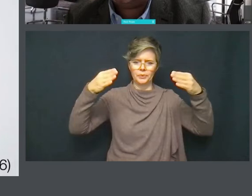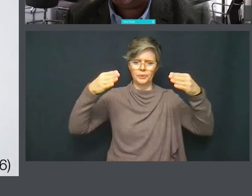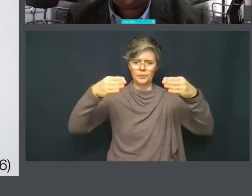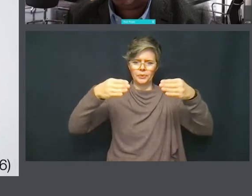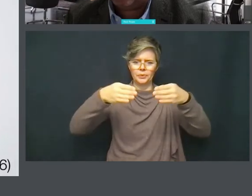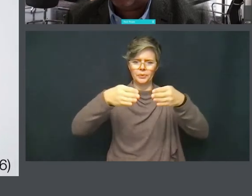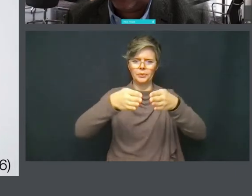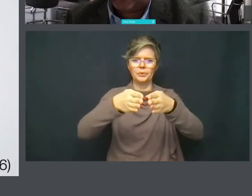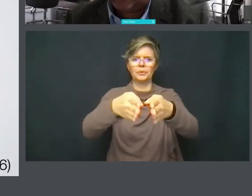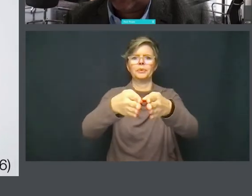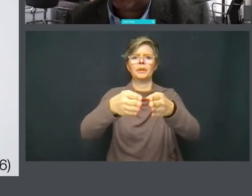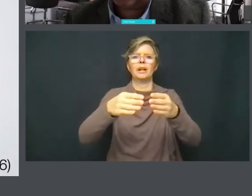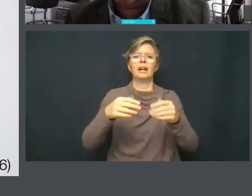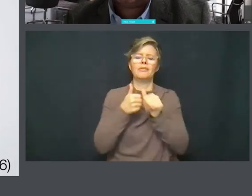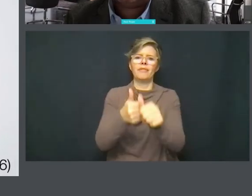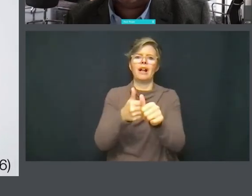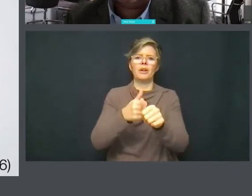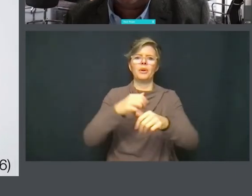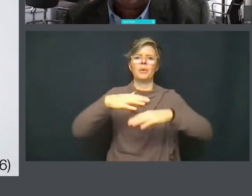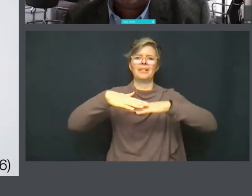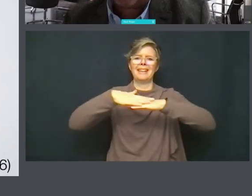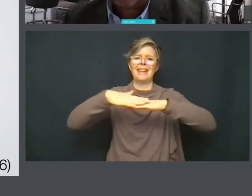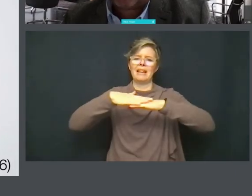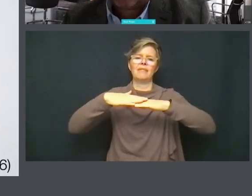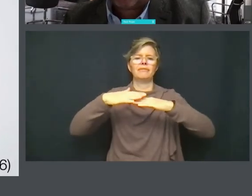on your native language rather quickly, right?